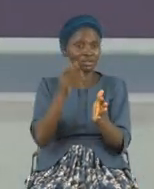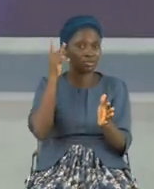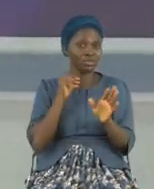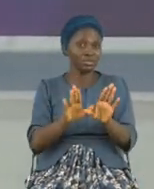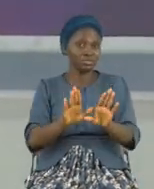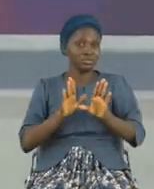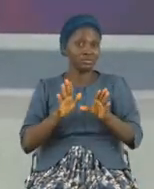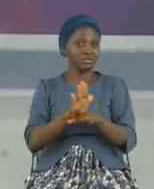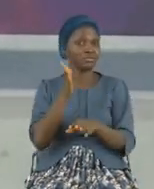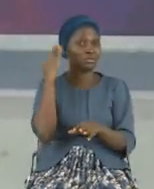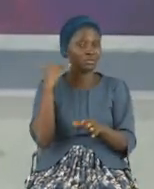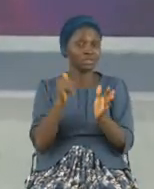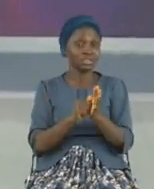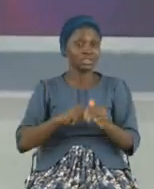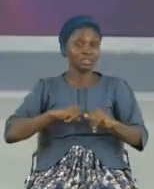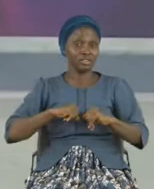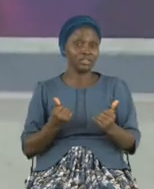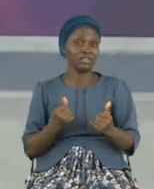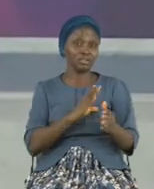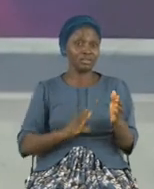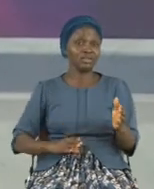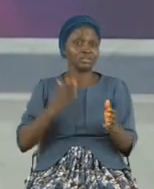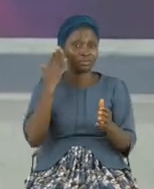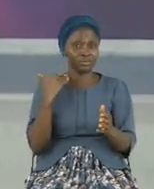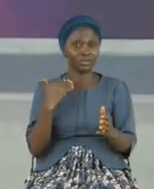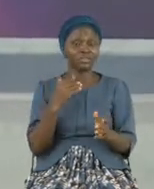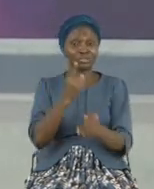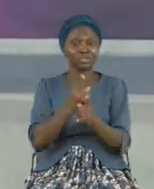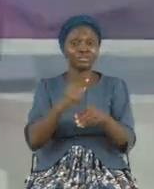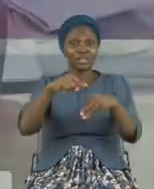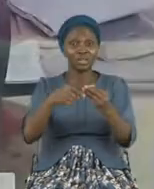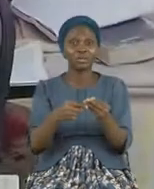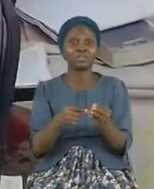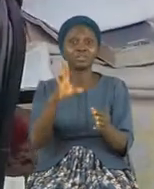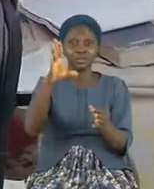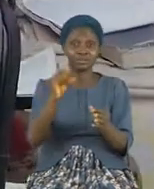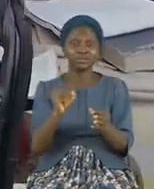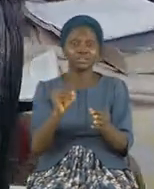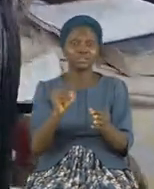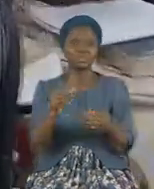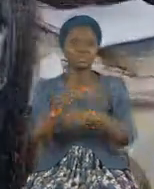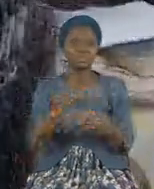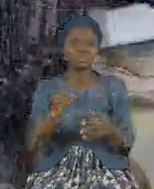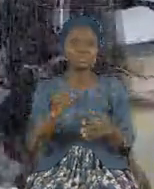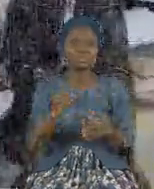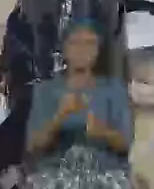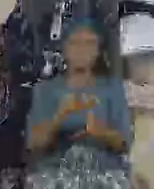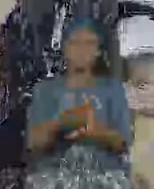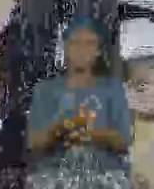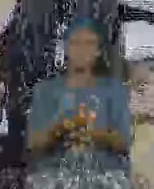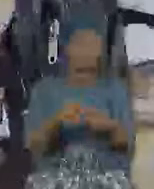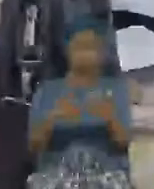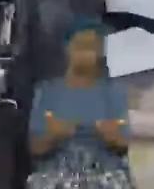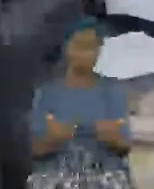that denied Christ just about 50 days earlier. But now transformation had